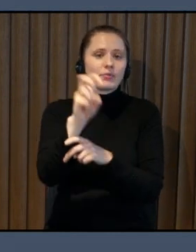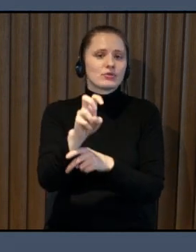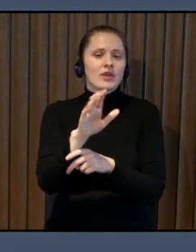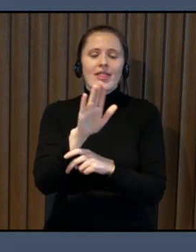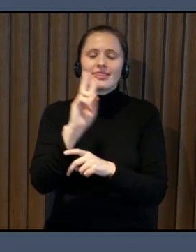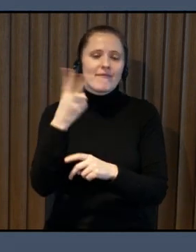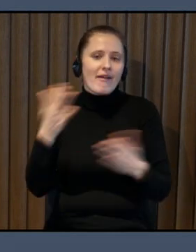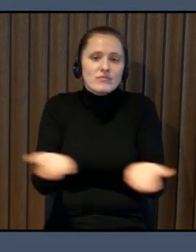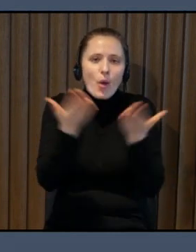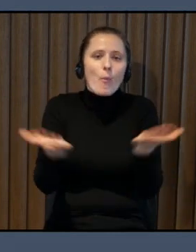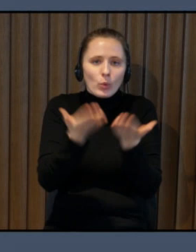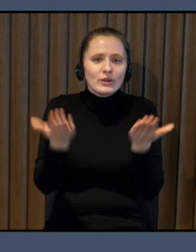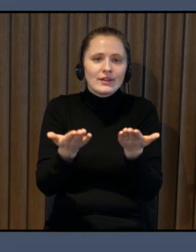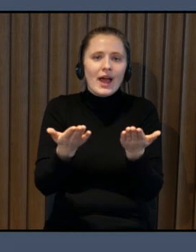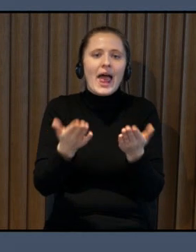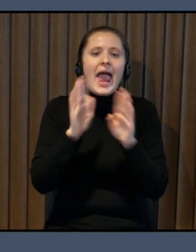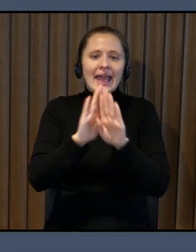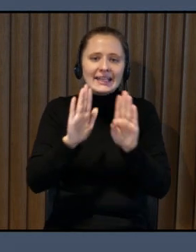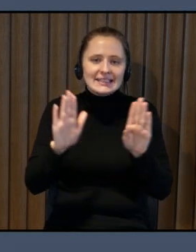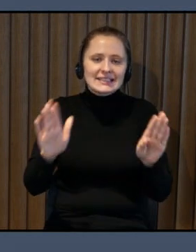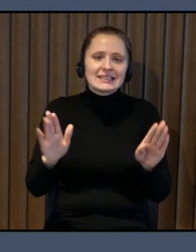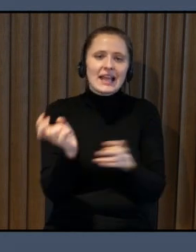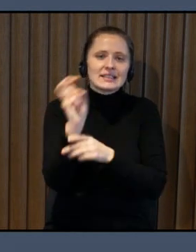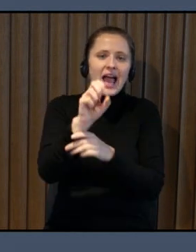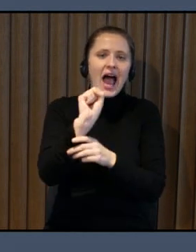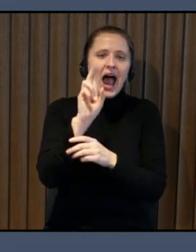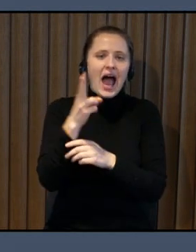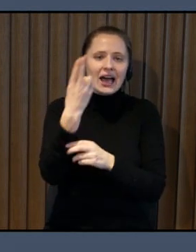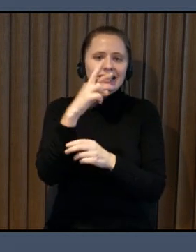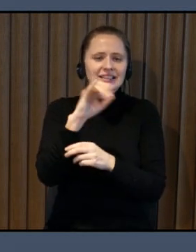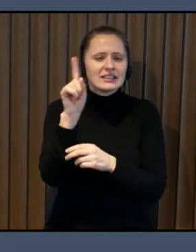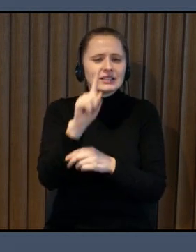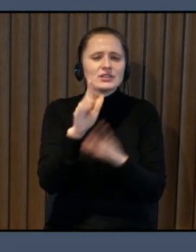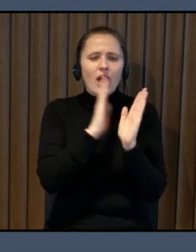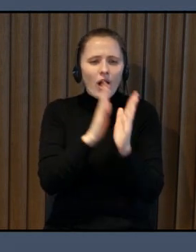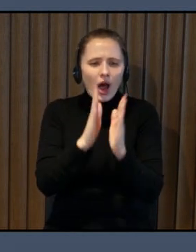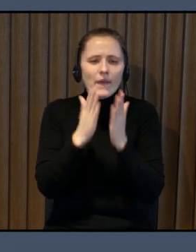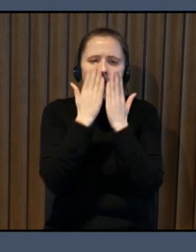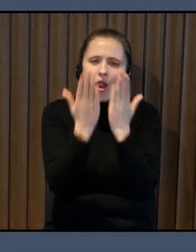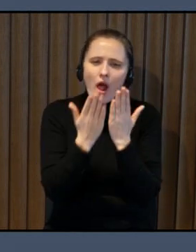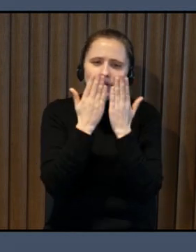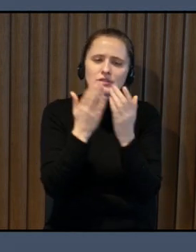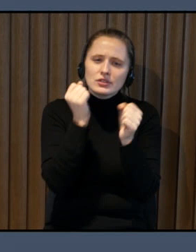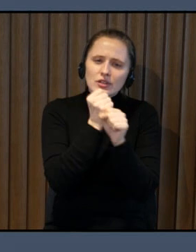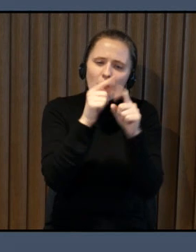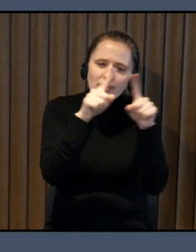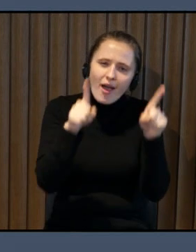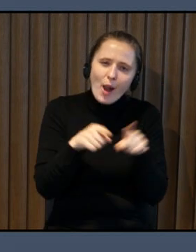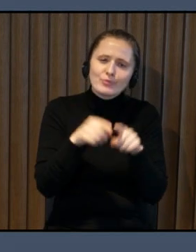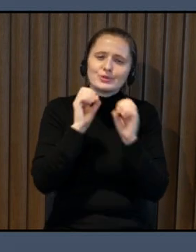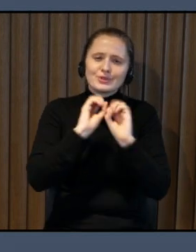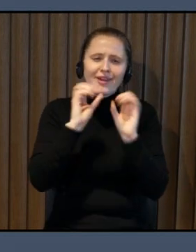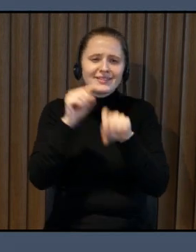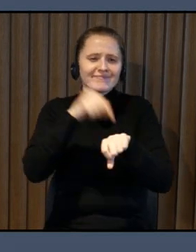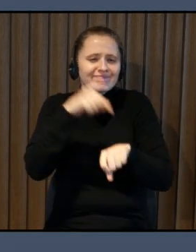library for the blind people. Over there, we didn't need to encourage people, because,